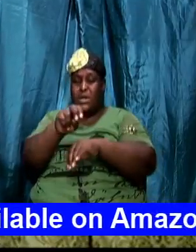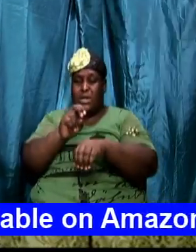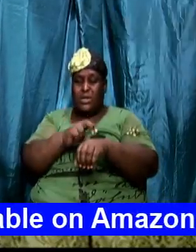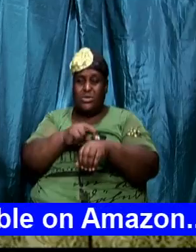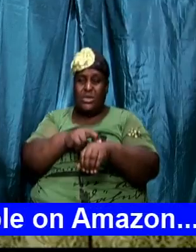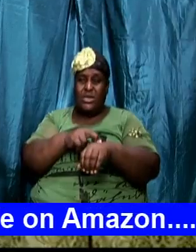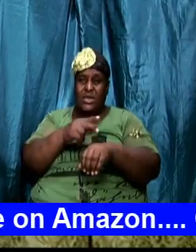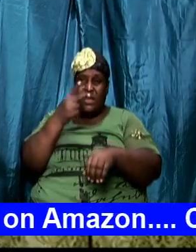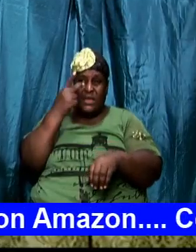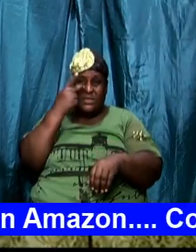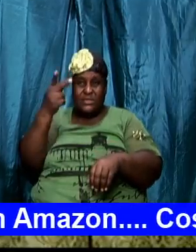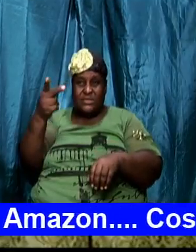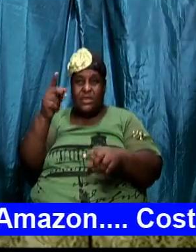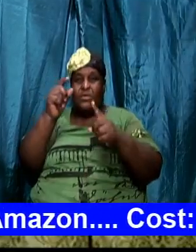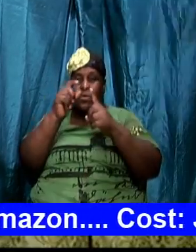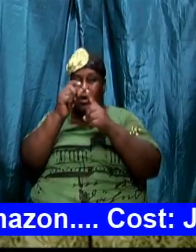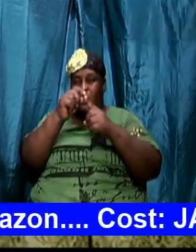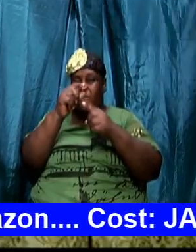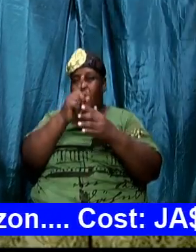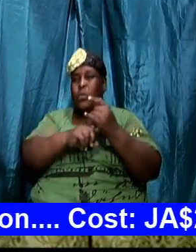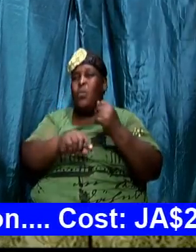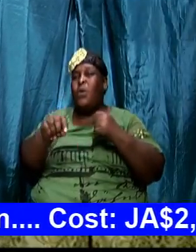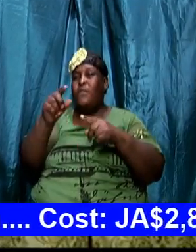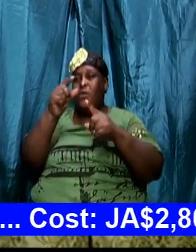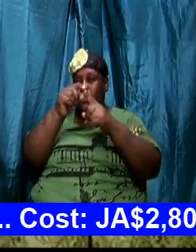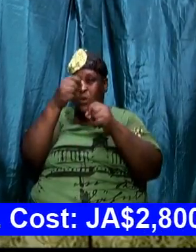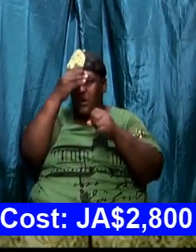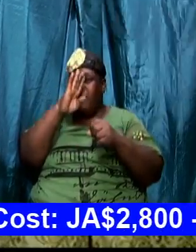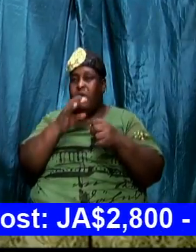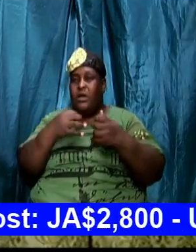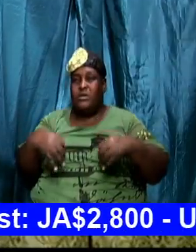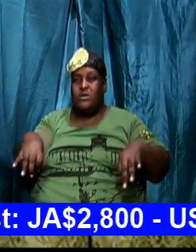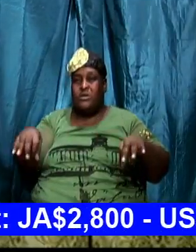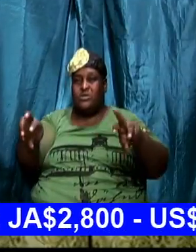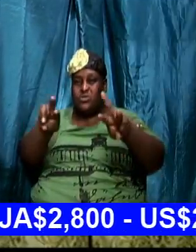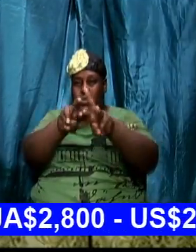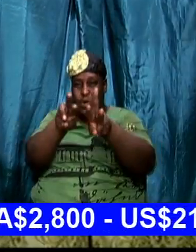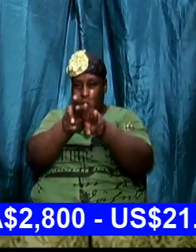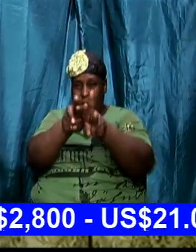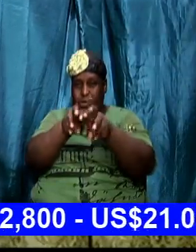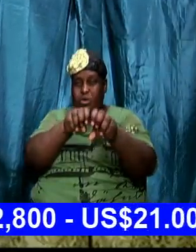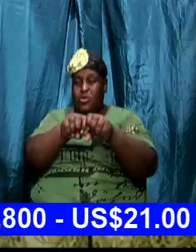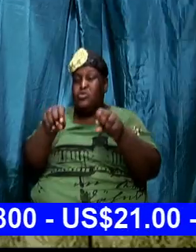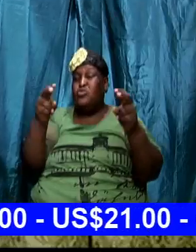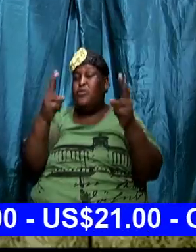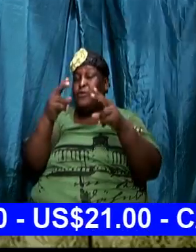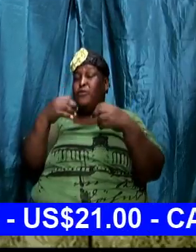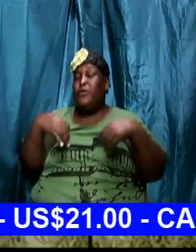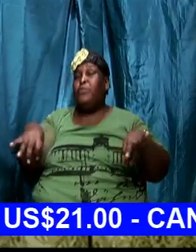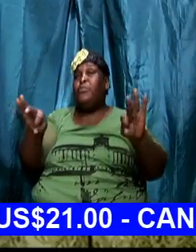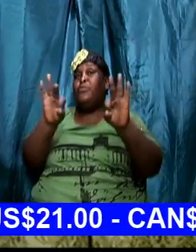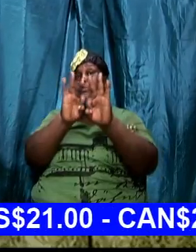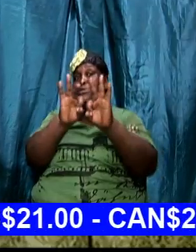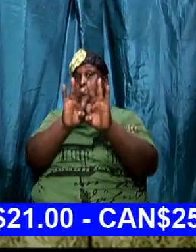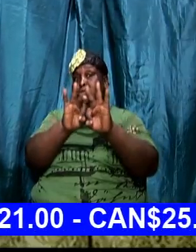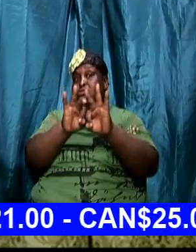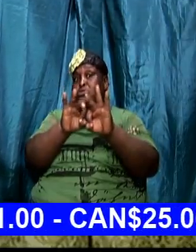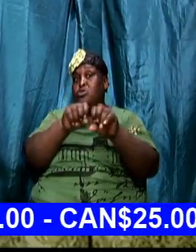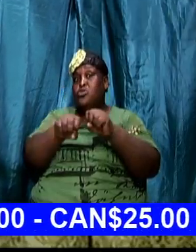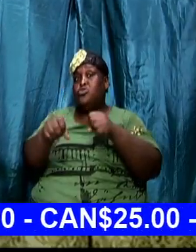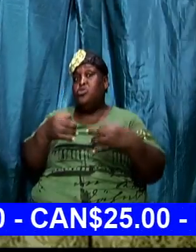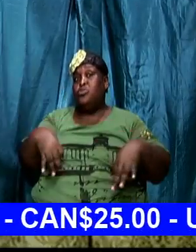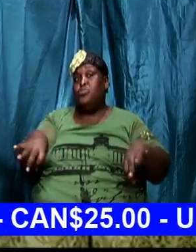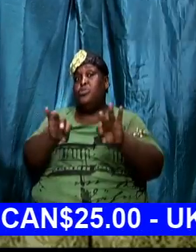word for what it is worth. It is so very important. It is so very crucial that you and